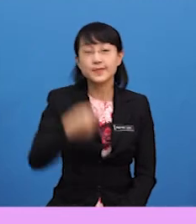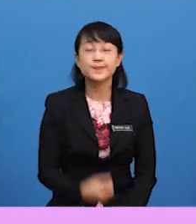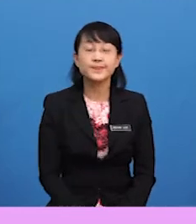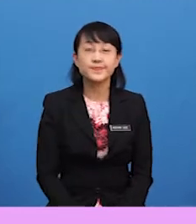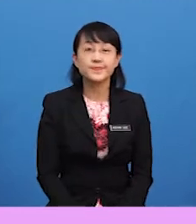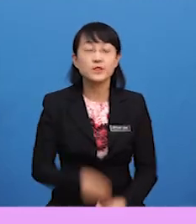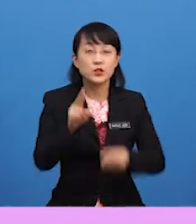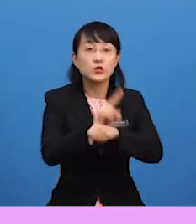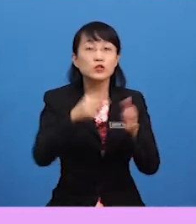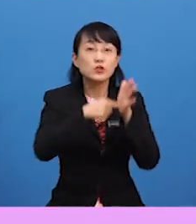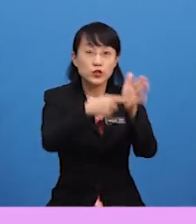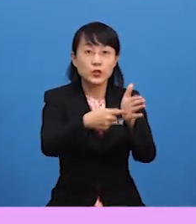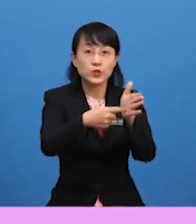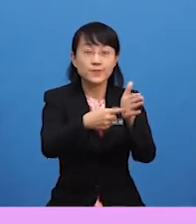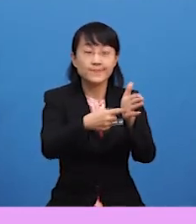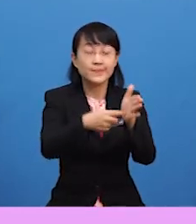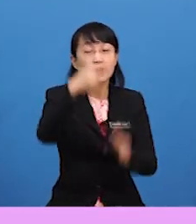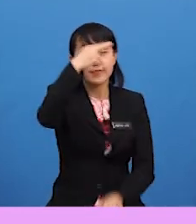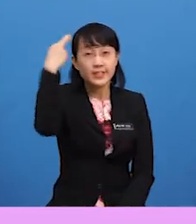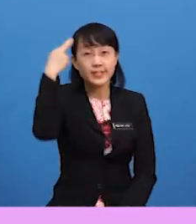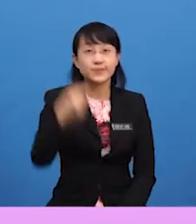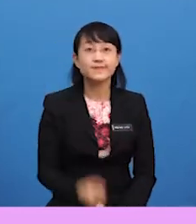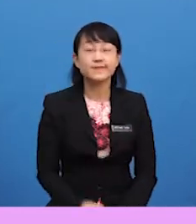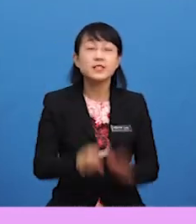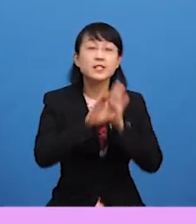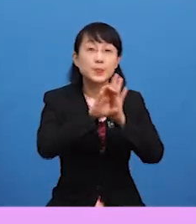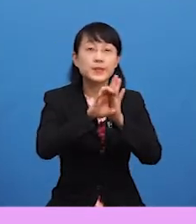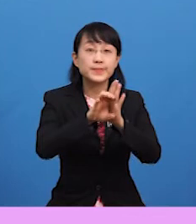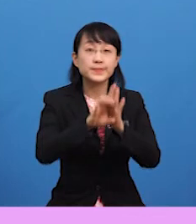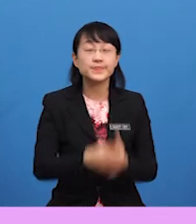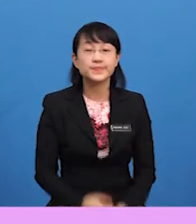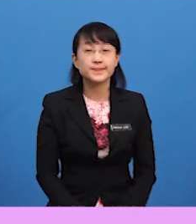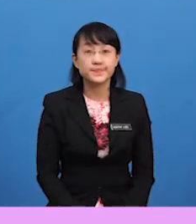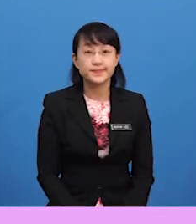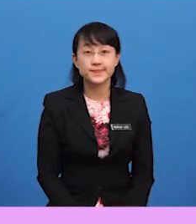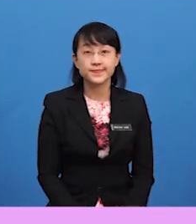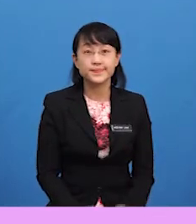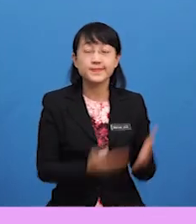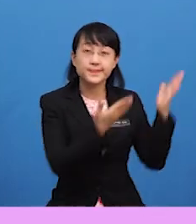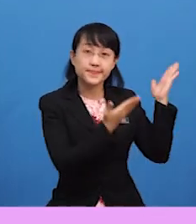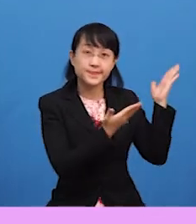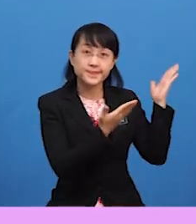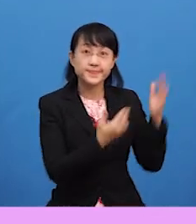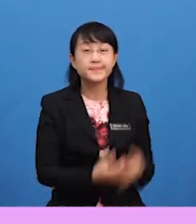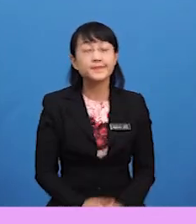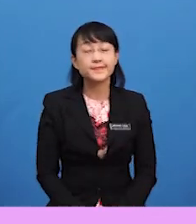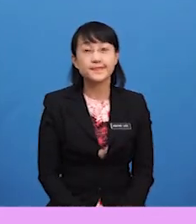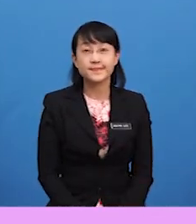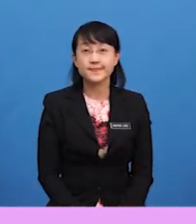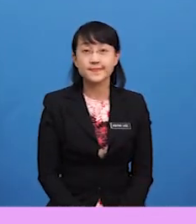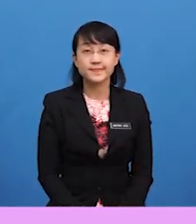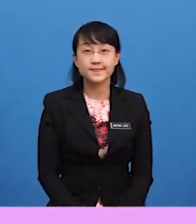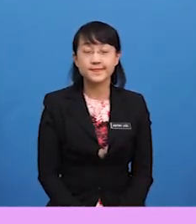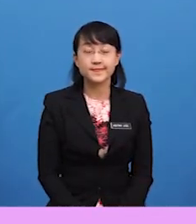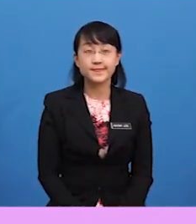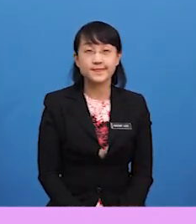Because is used to show reason. For example, Eugene's mother scolded him because he did not